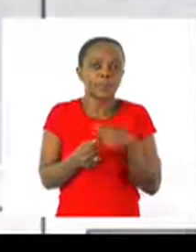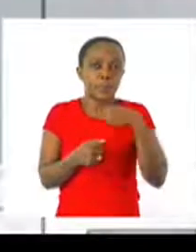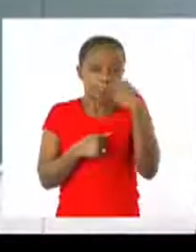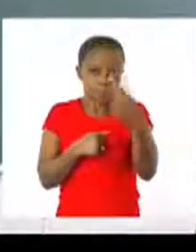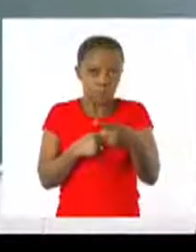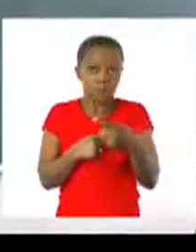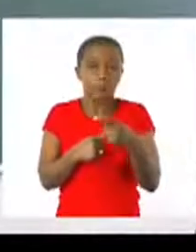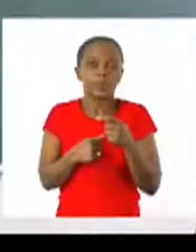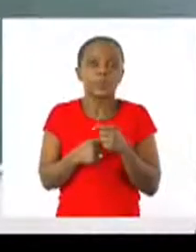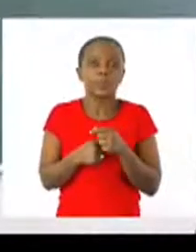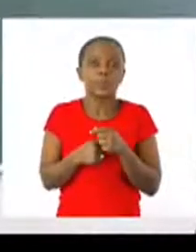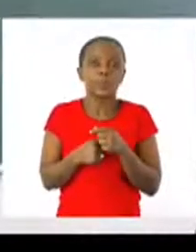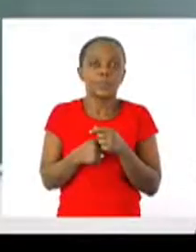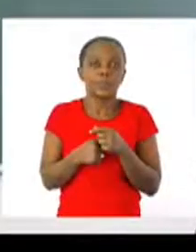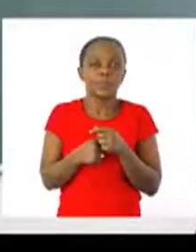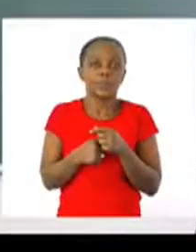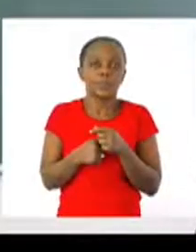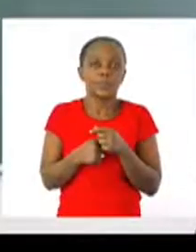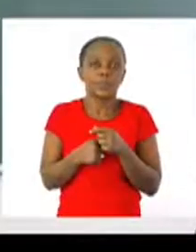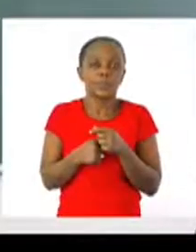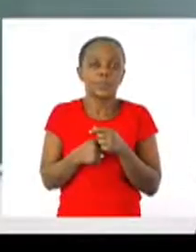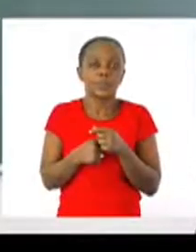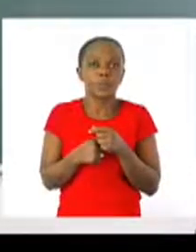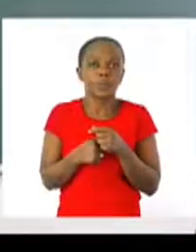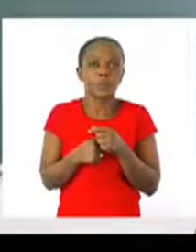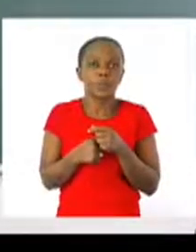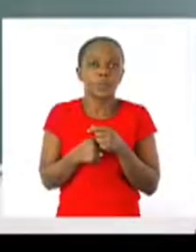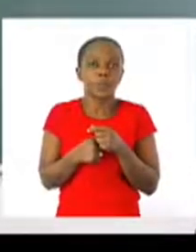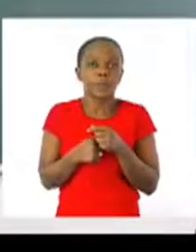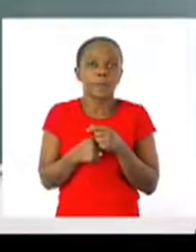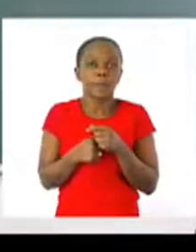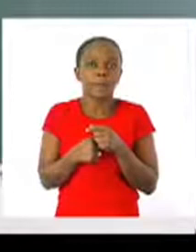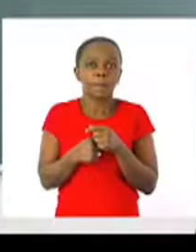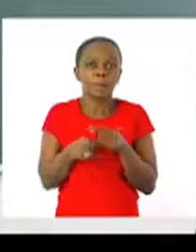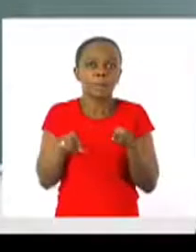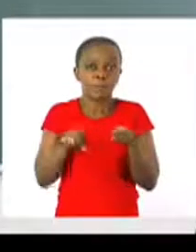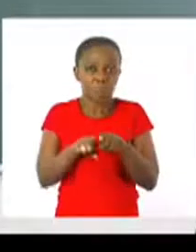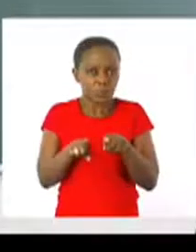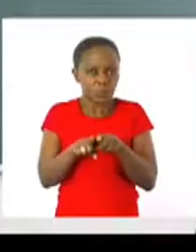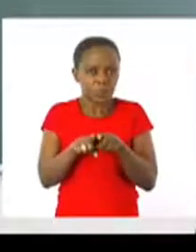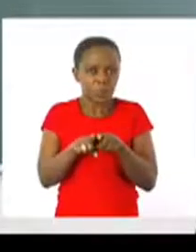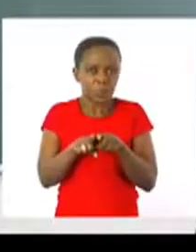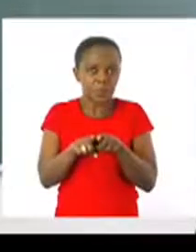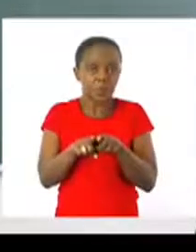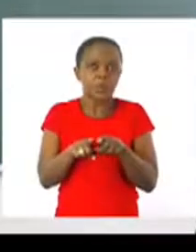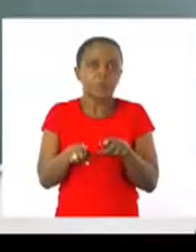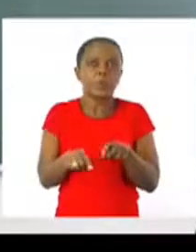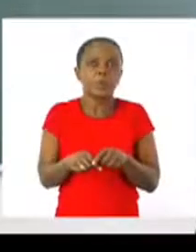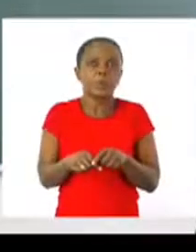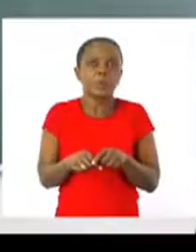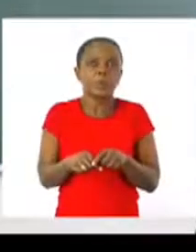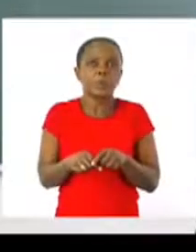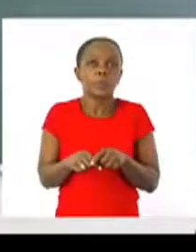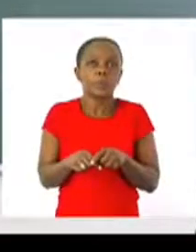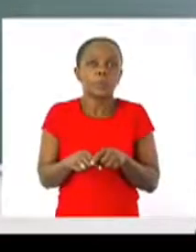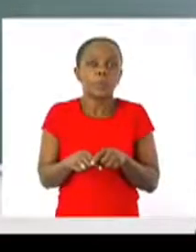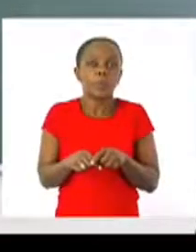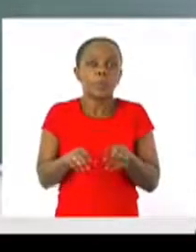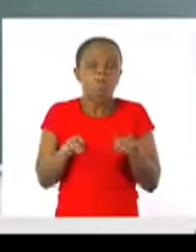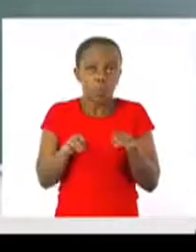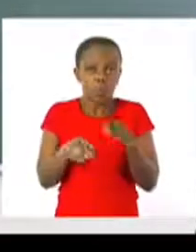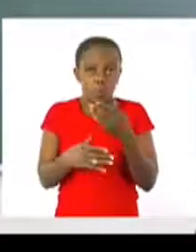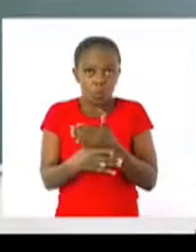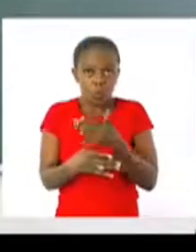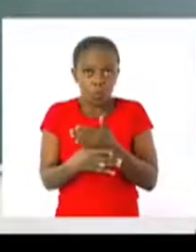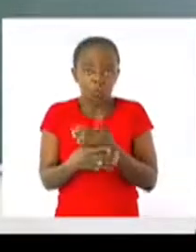together on the chalkboard. The same thing like we did on the first example is what we're going to do on